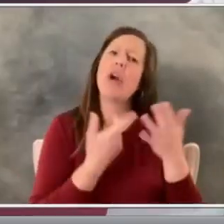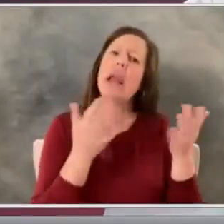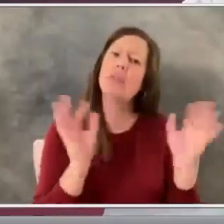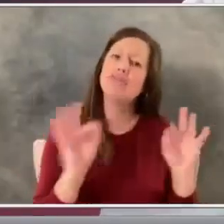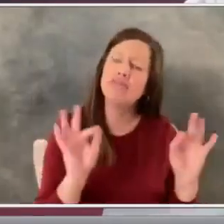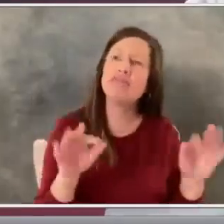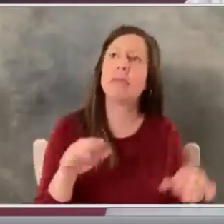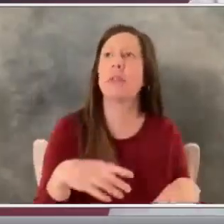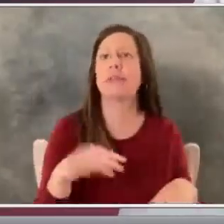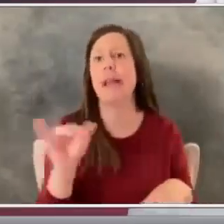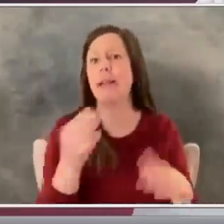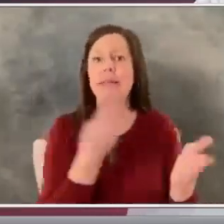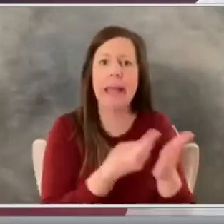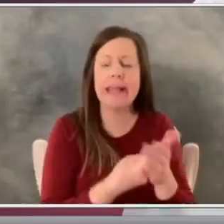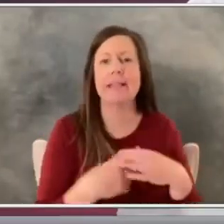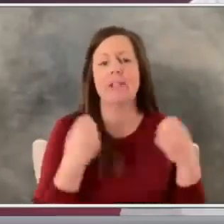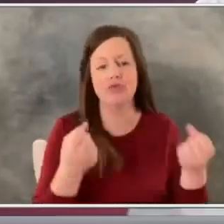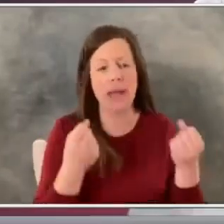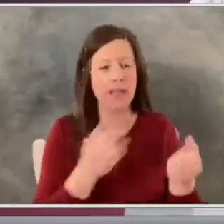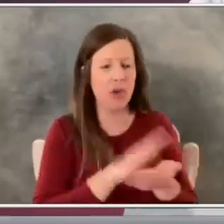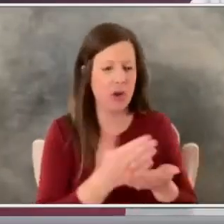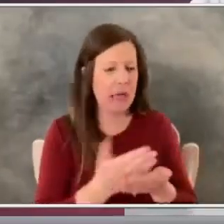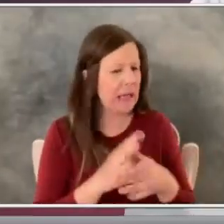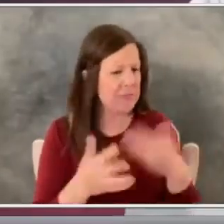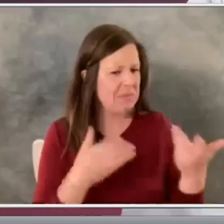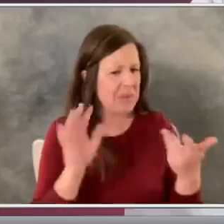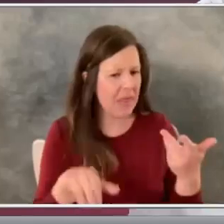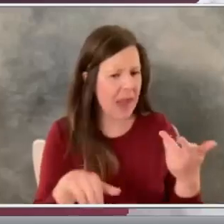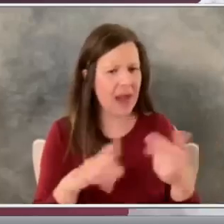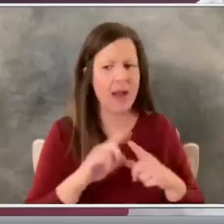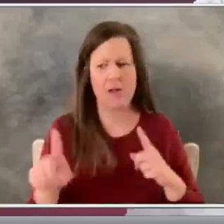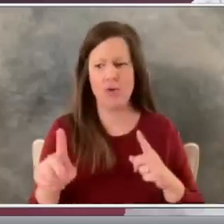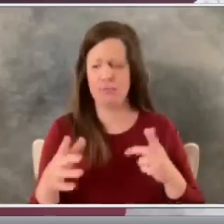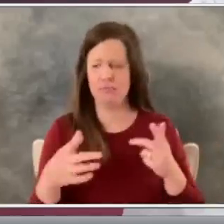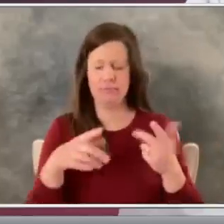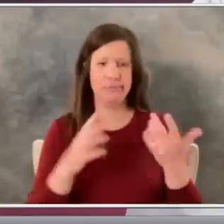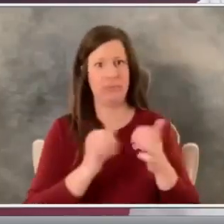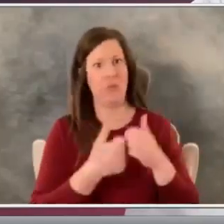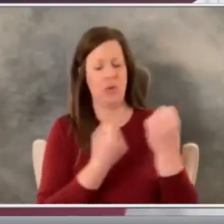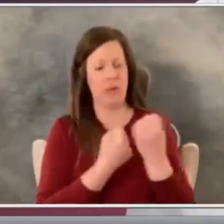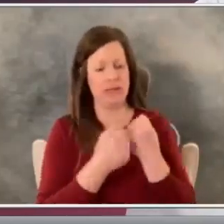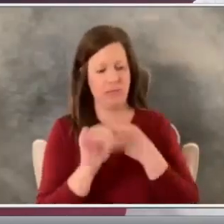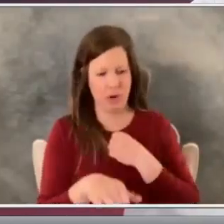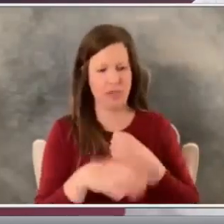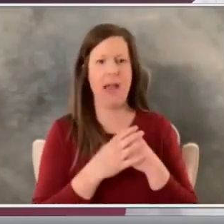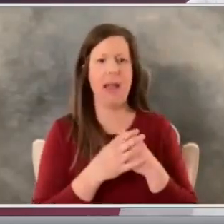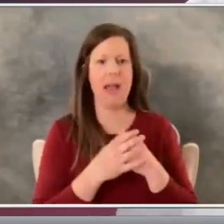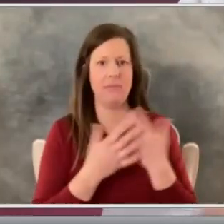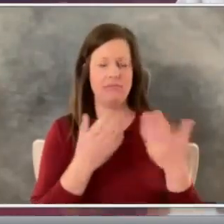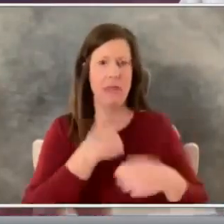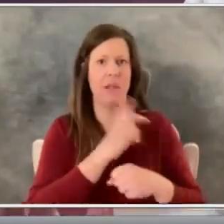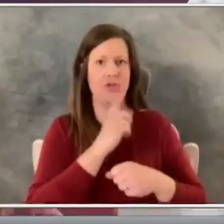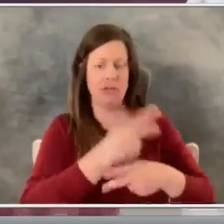and driving and maybe cooking. And so we have to think about, you know, how do we support that and how do we coach caregivers to support that. And